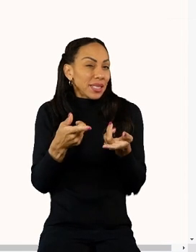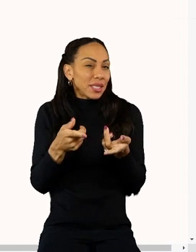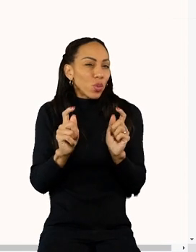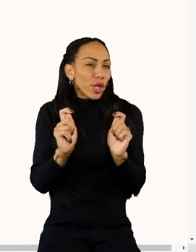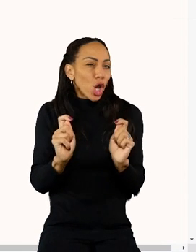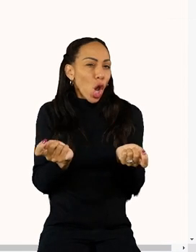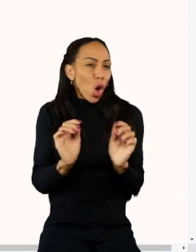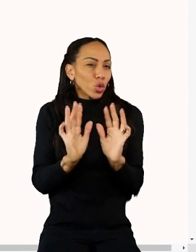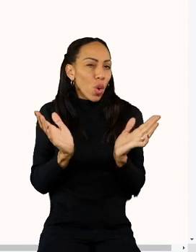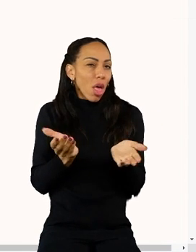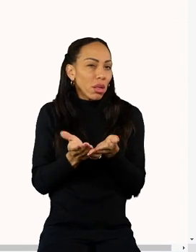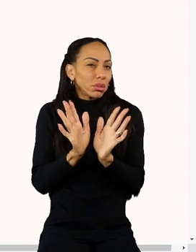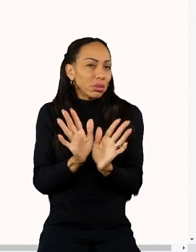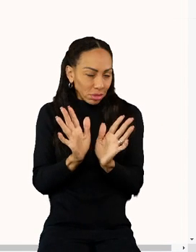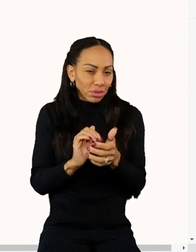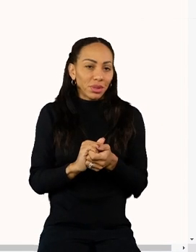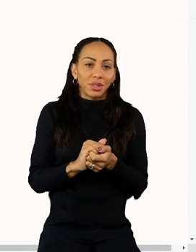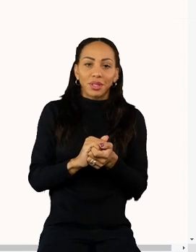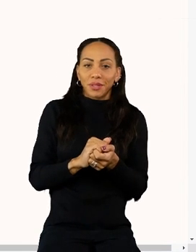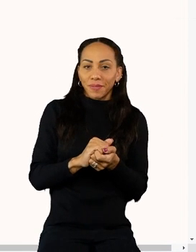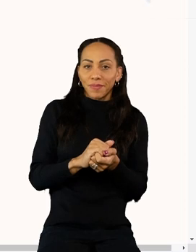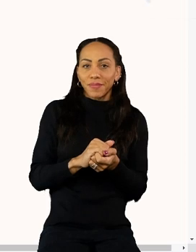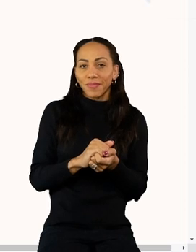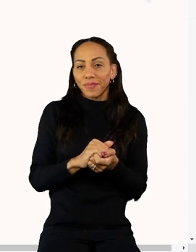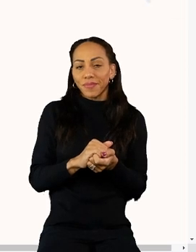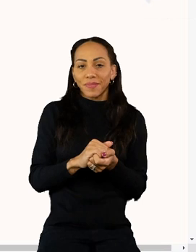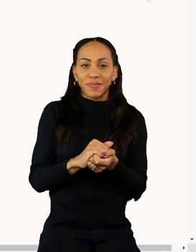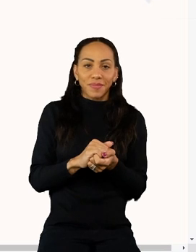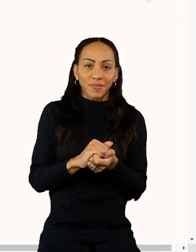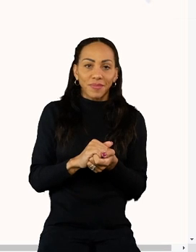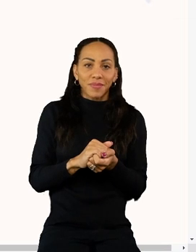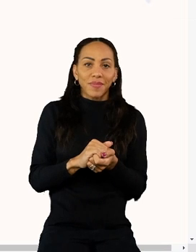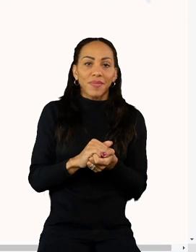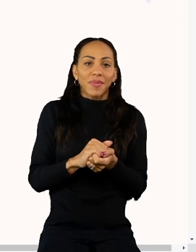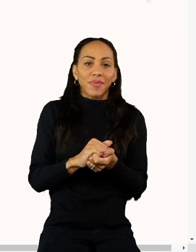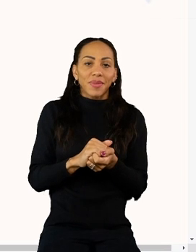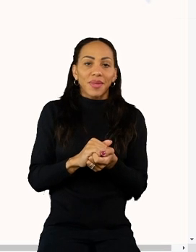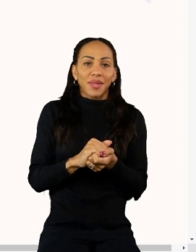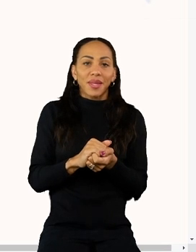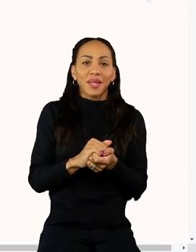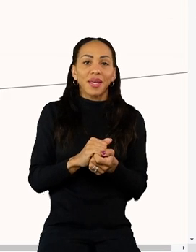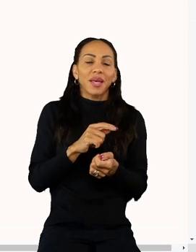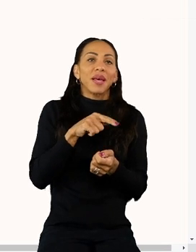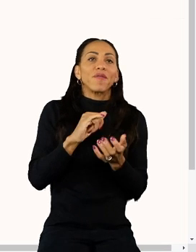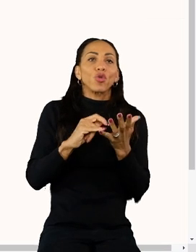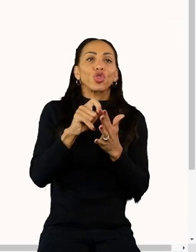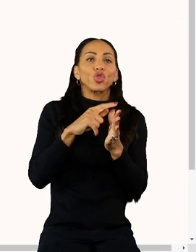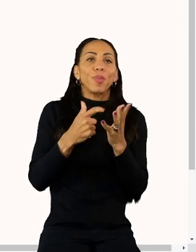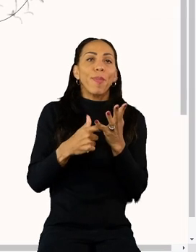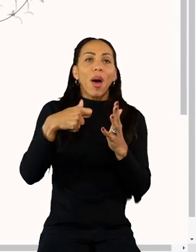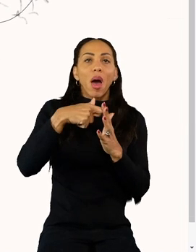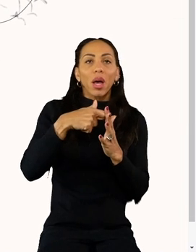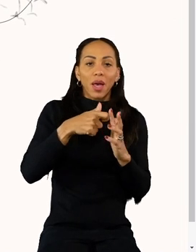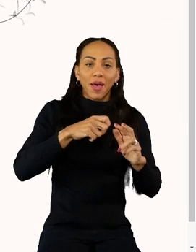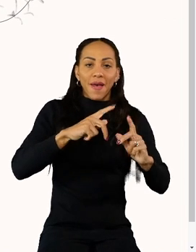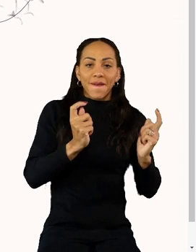And so this just shows what we did with Locked World. And this is where the piece that we're making